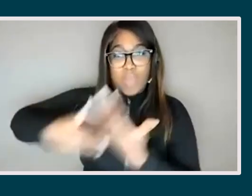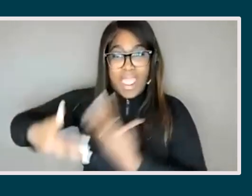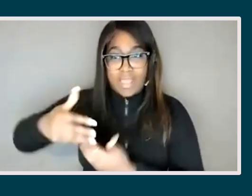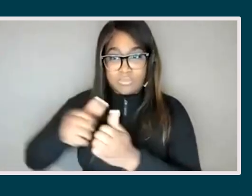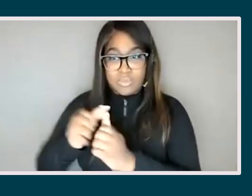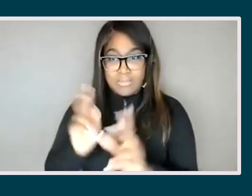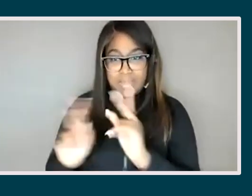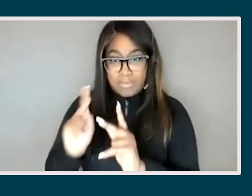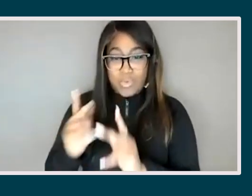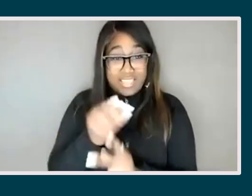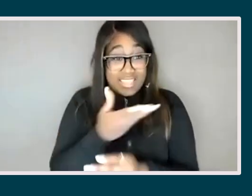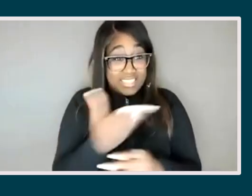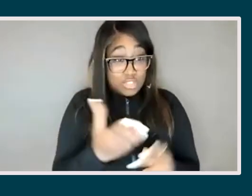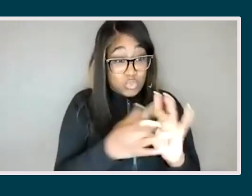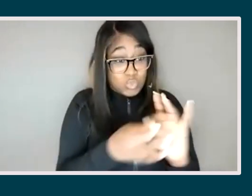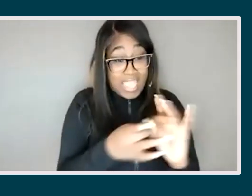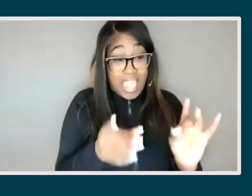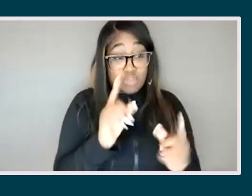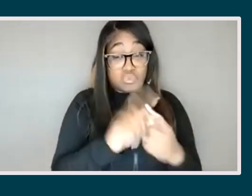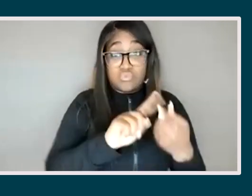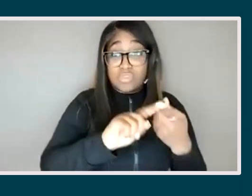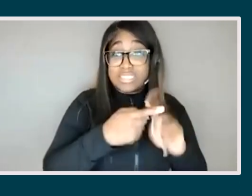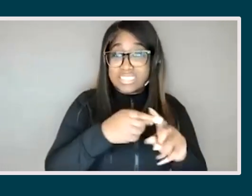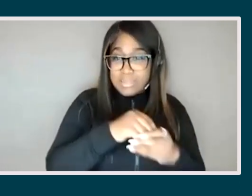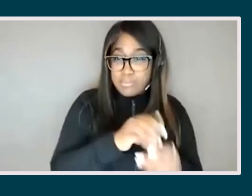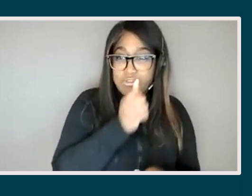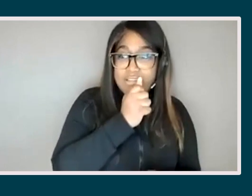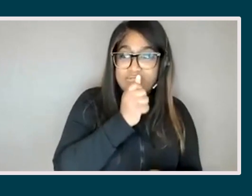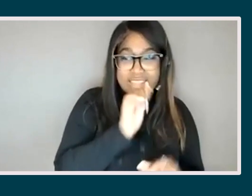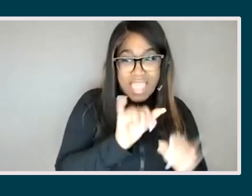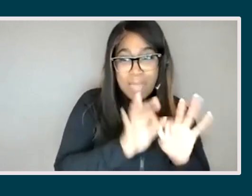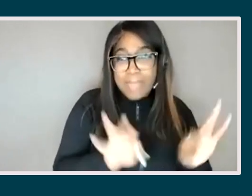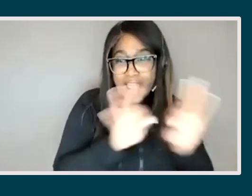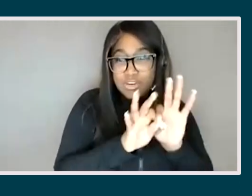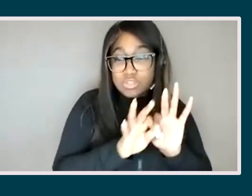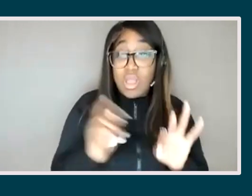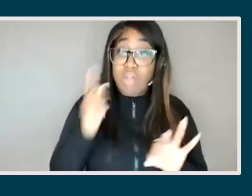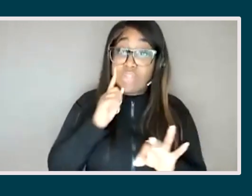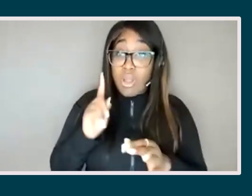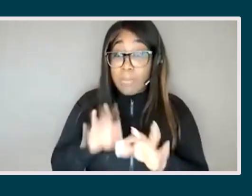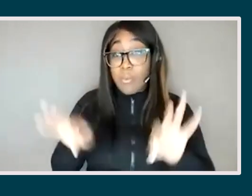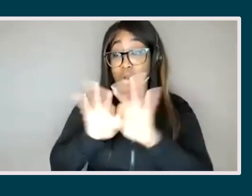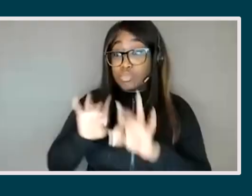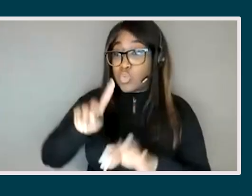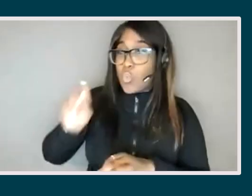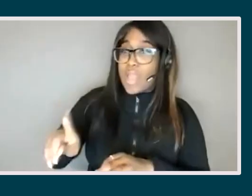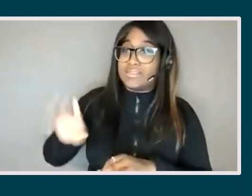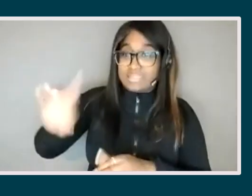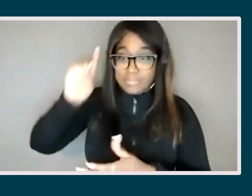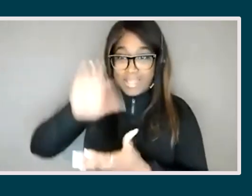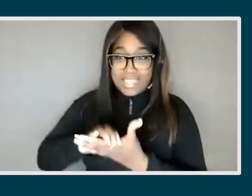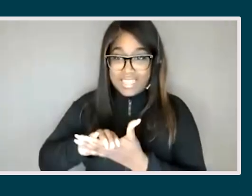in private matter. And I felt it was important to question his beliefs and to,